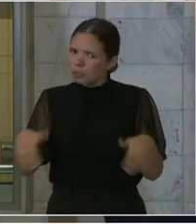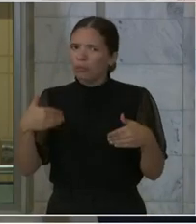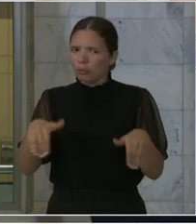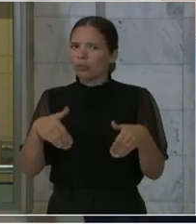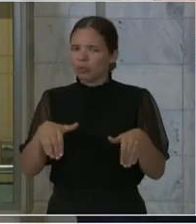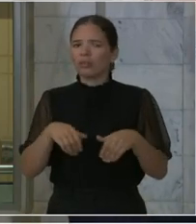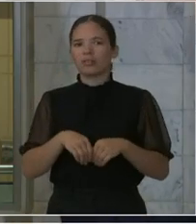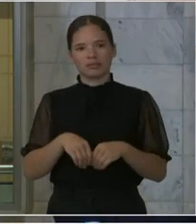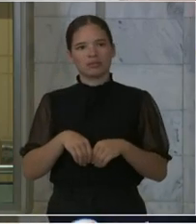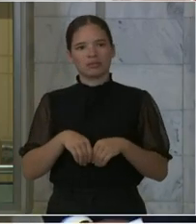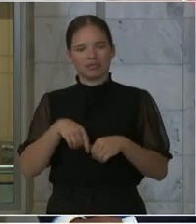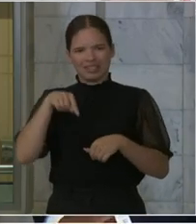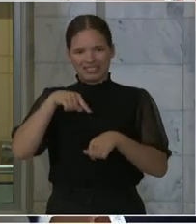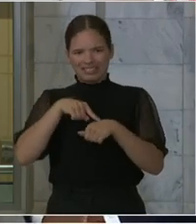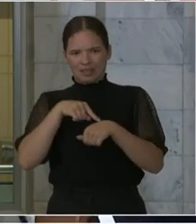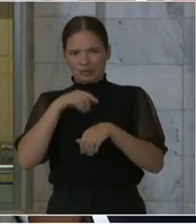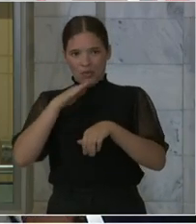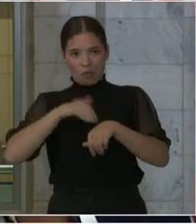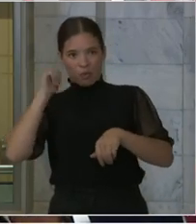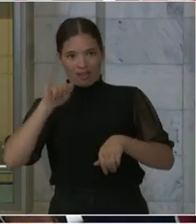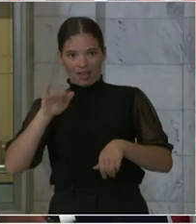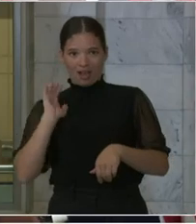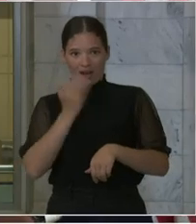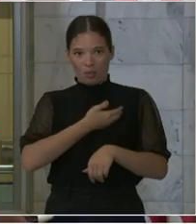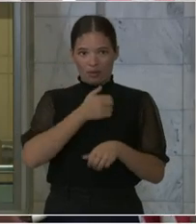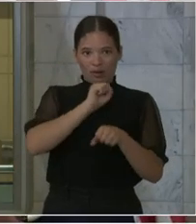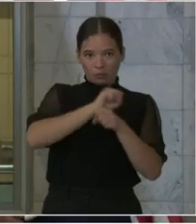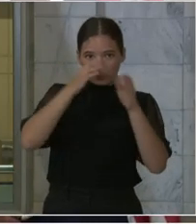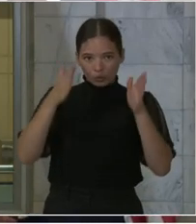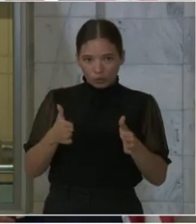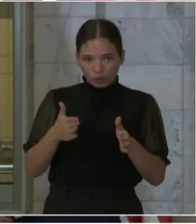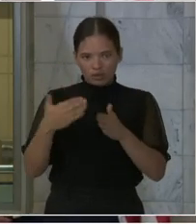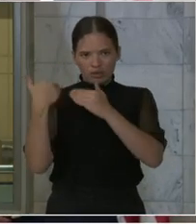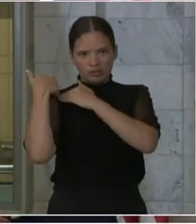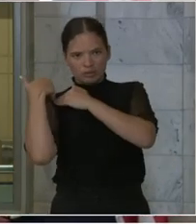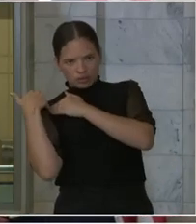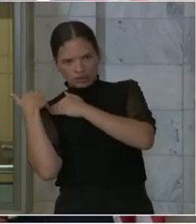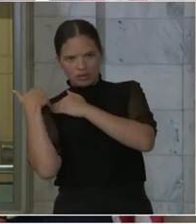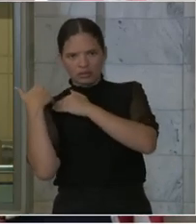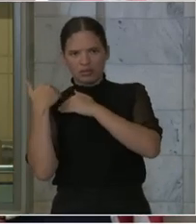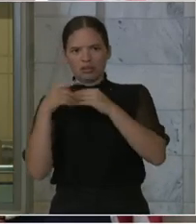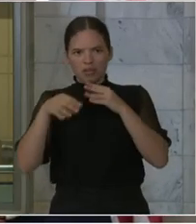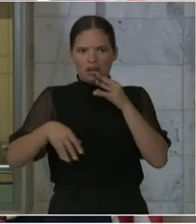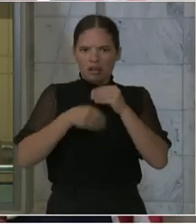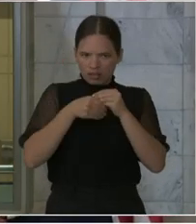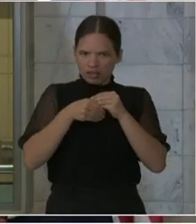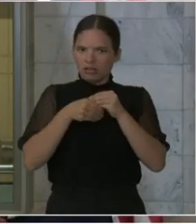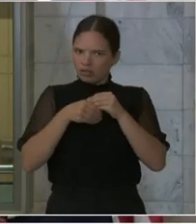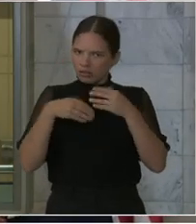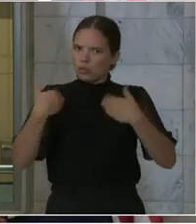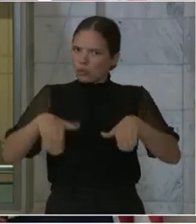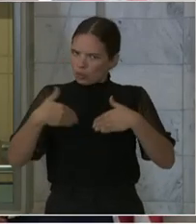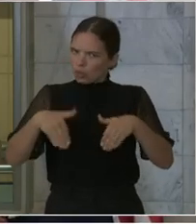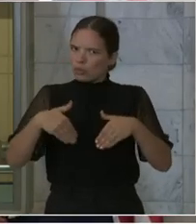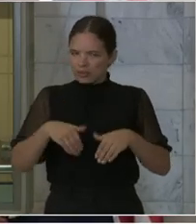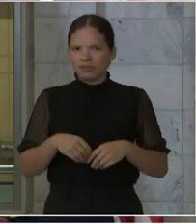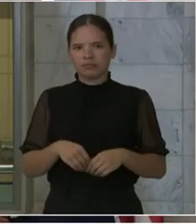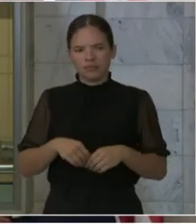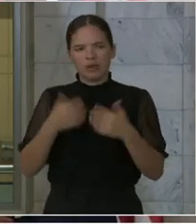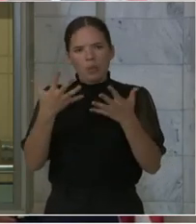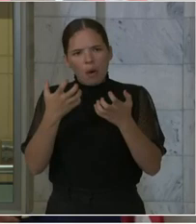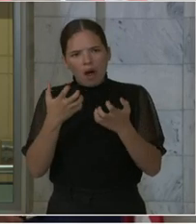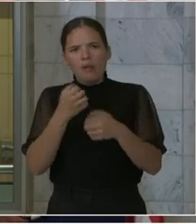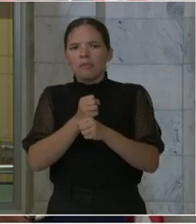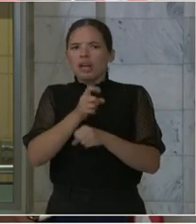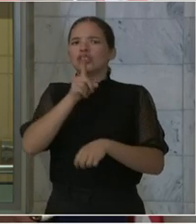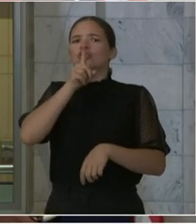on our employees to do a lot, we've also worked very hard to make sure we have up-to-date agreements with them. I want to acknowledge the